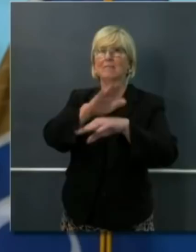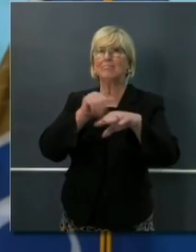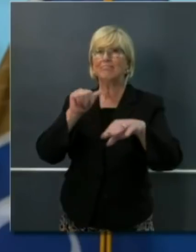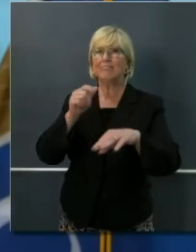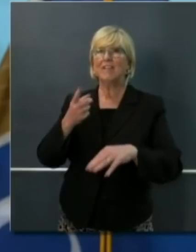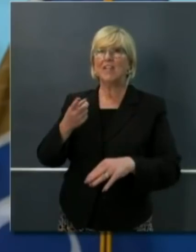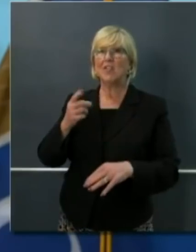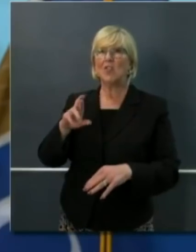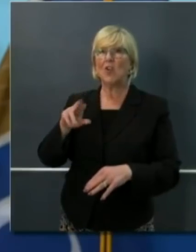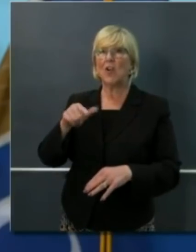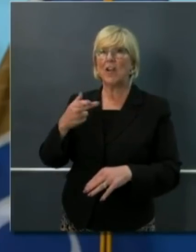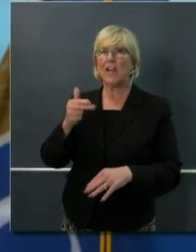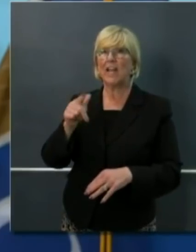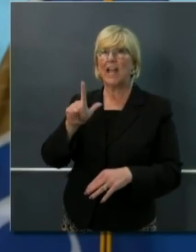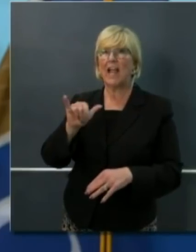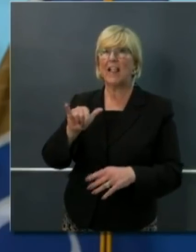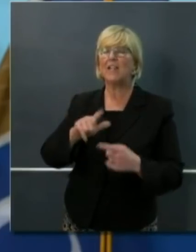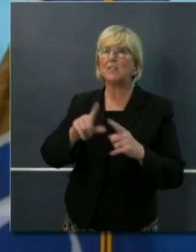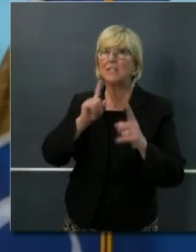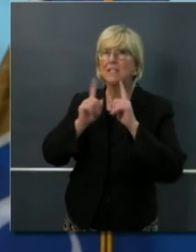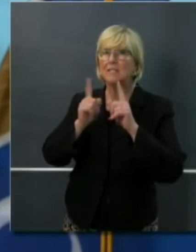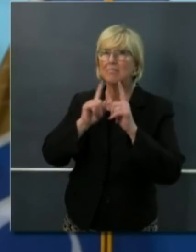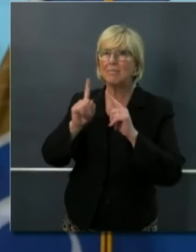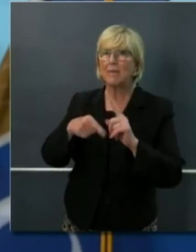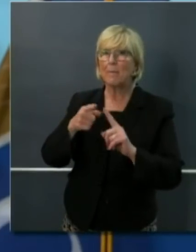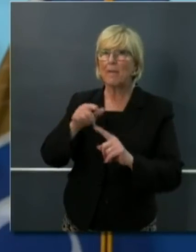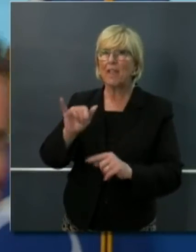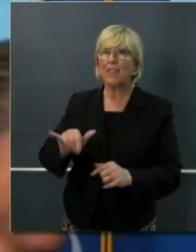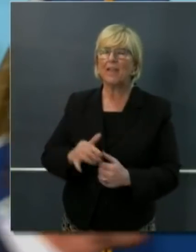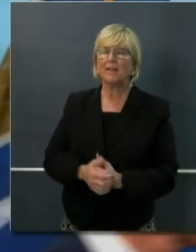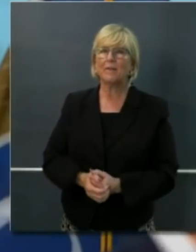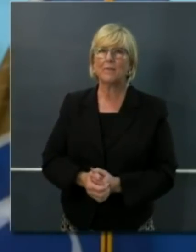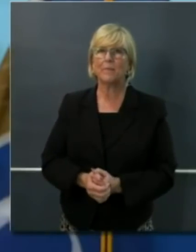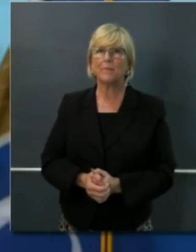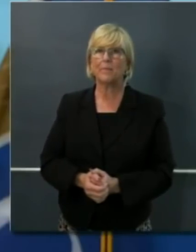and he'll talk specifically about that 1.5 million, which you did hear correctly.